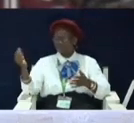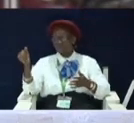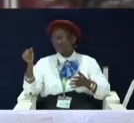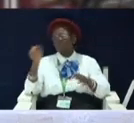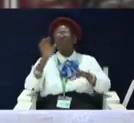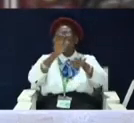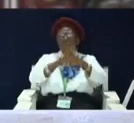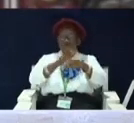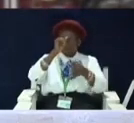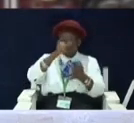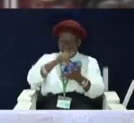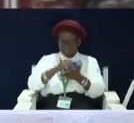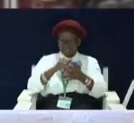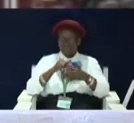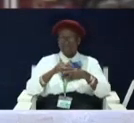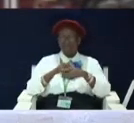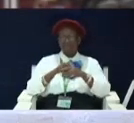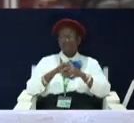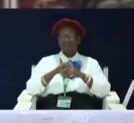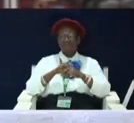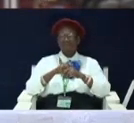Touch it."